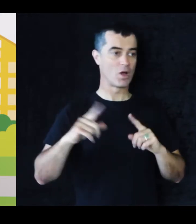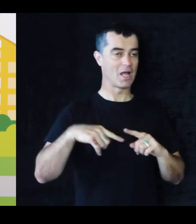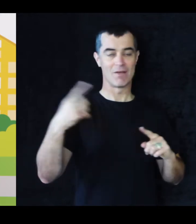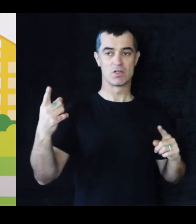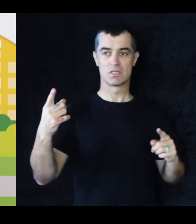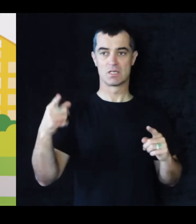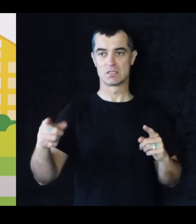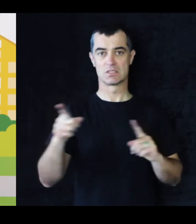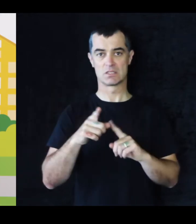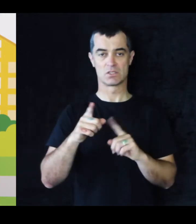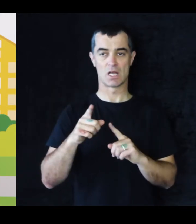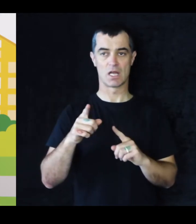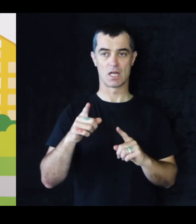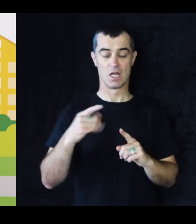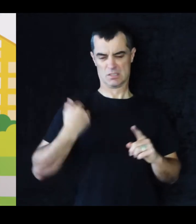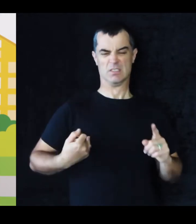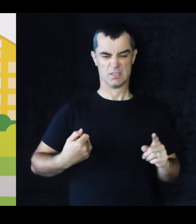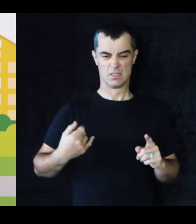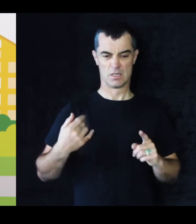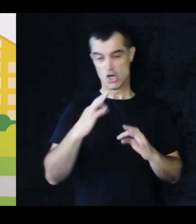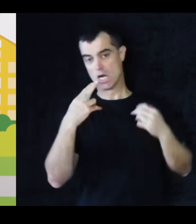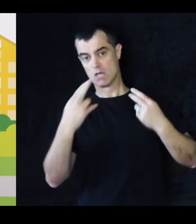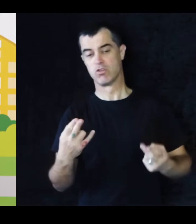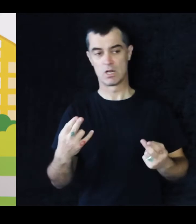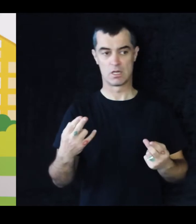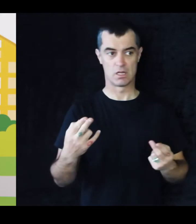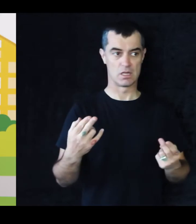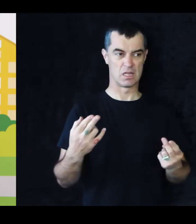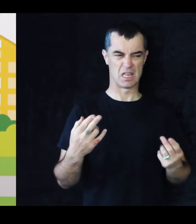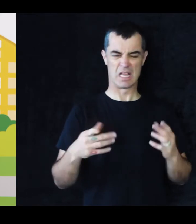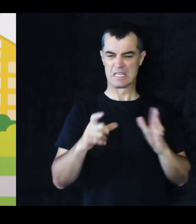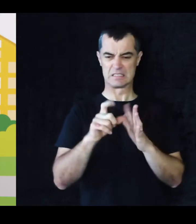forever aberrant, abhorrent, unnatural,